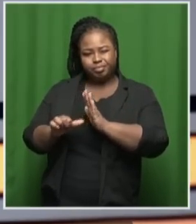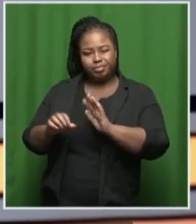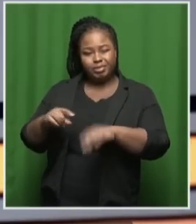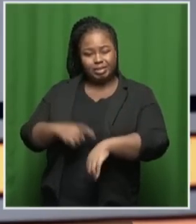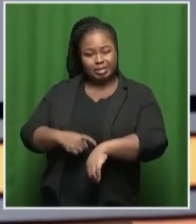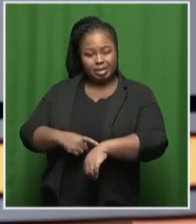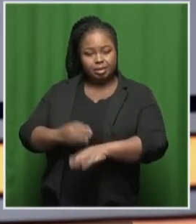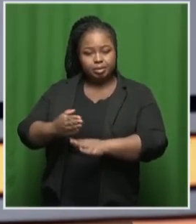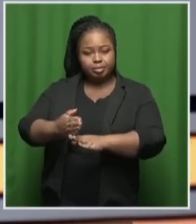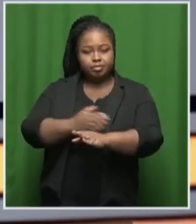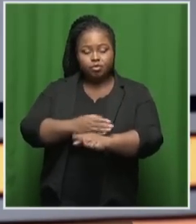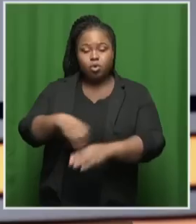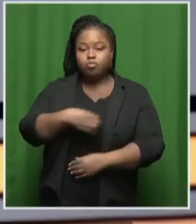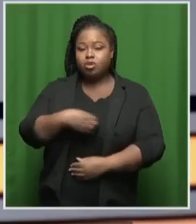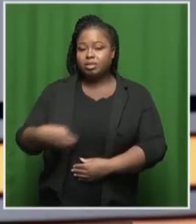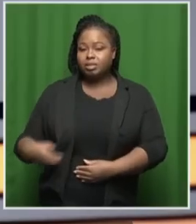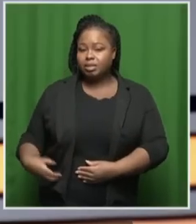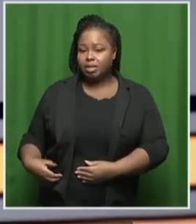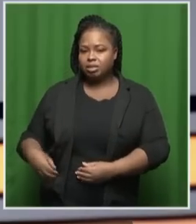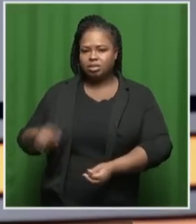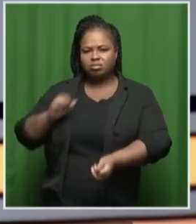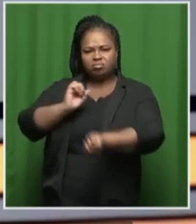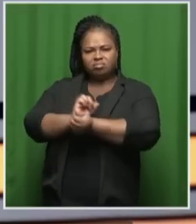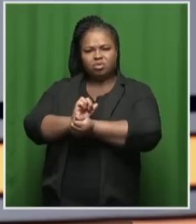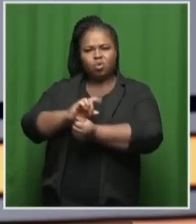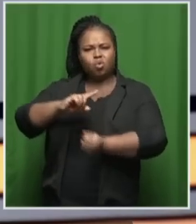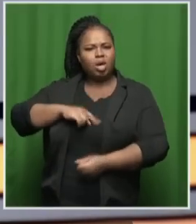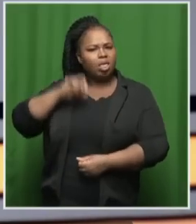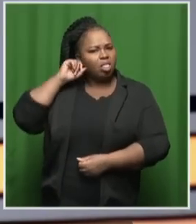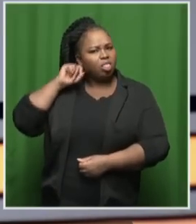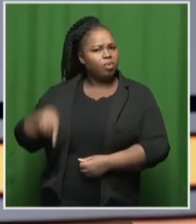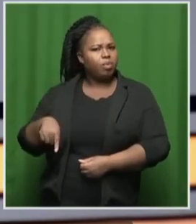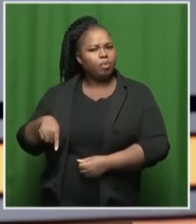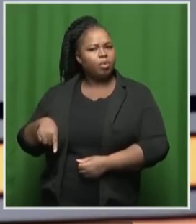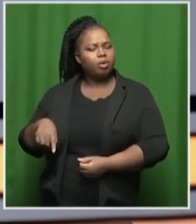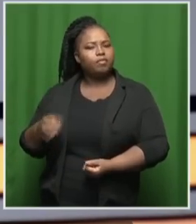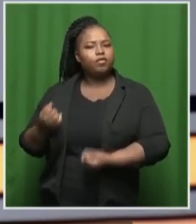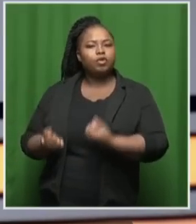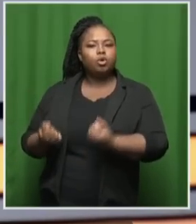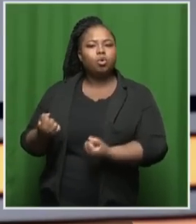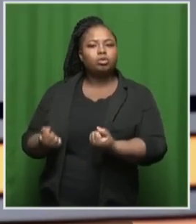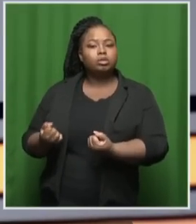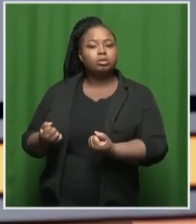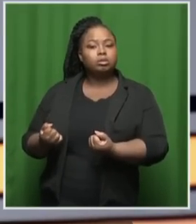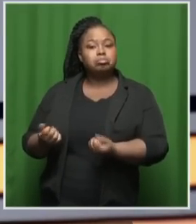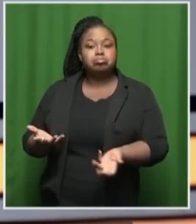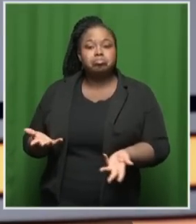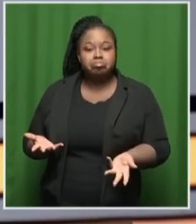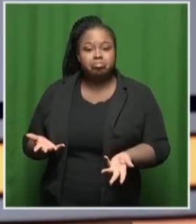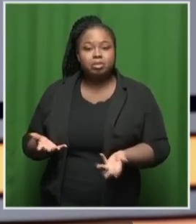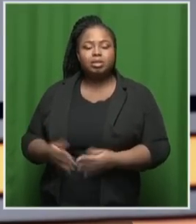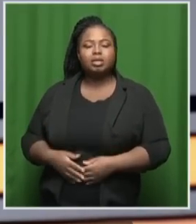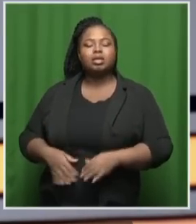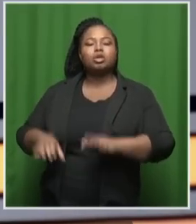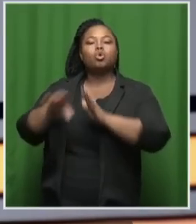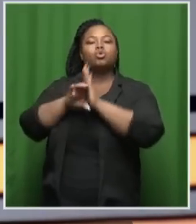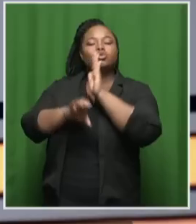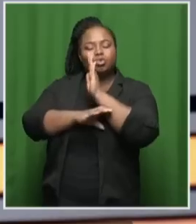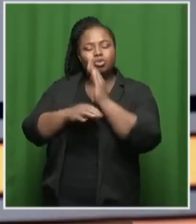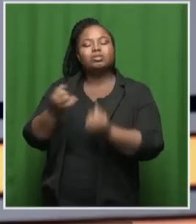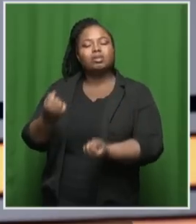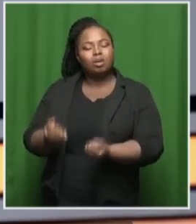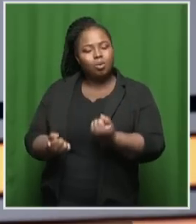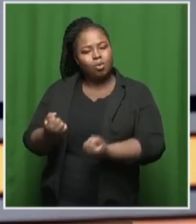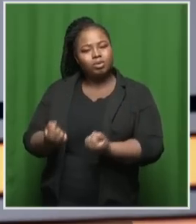president was convicted of contempt of another arm of state, the judiciary, the apex court, the